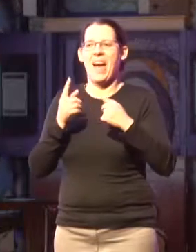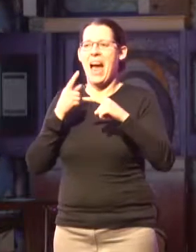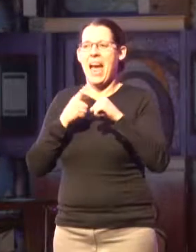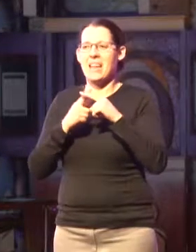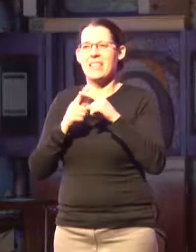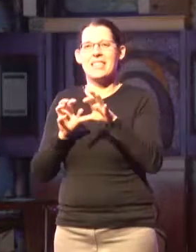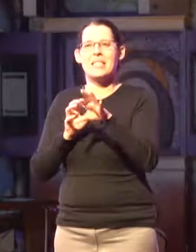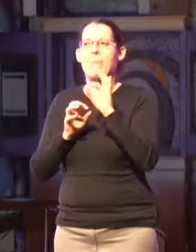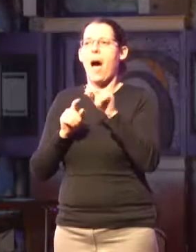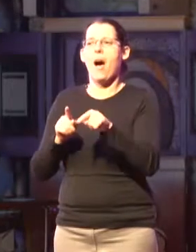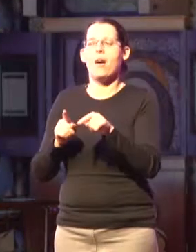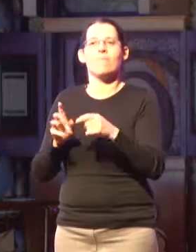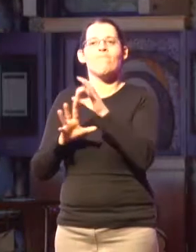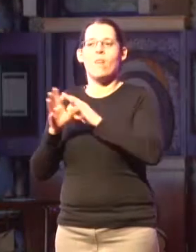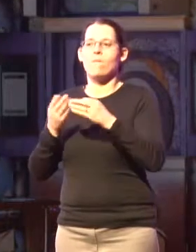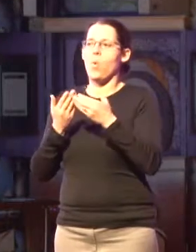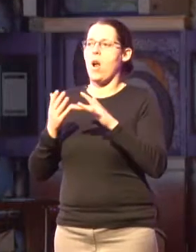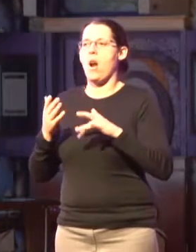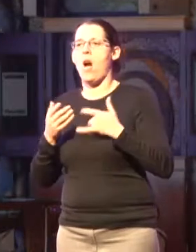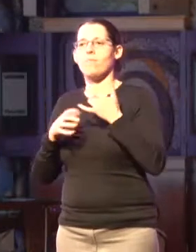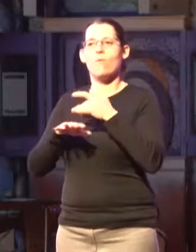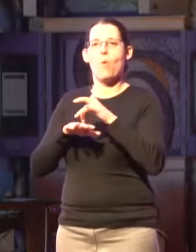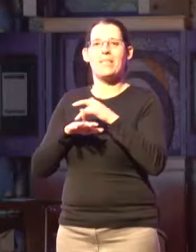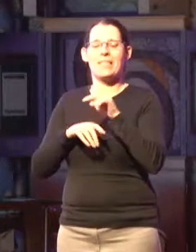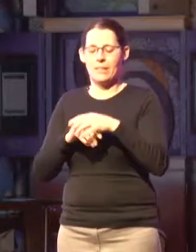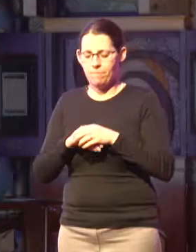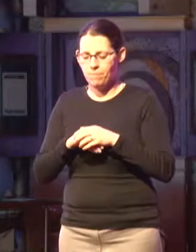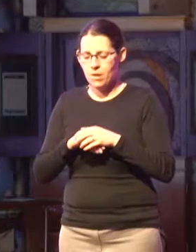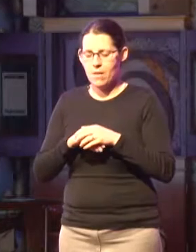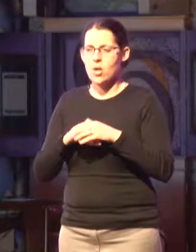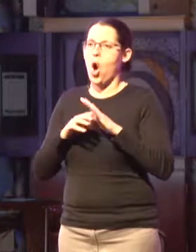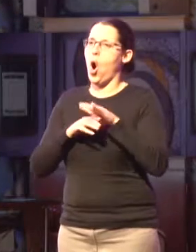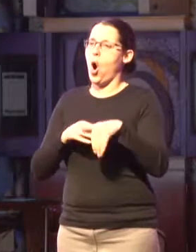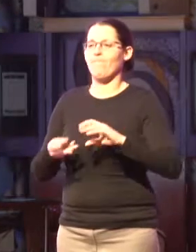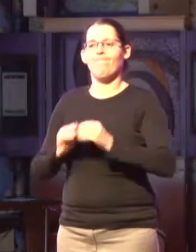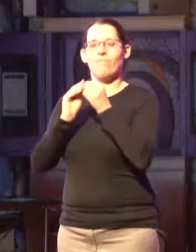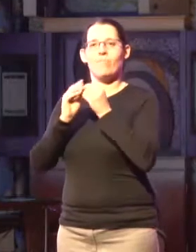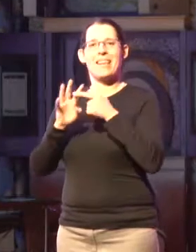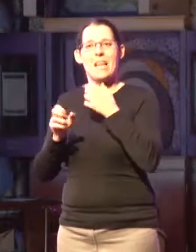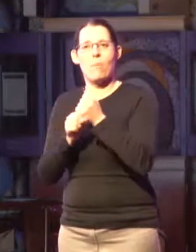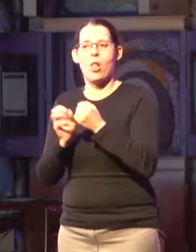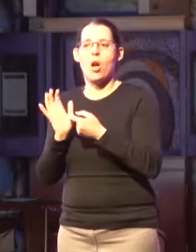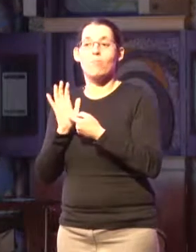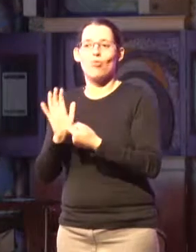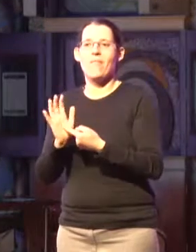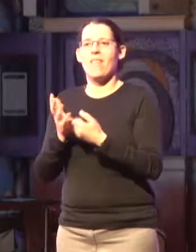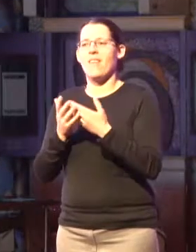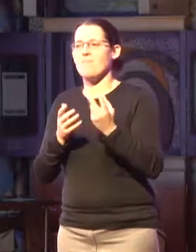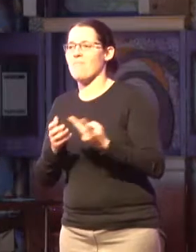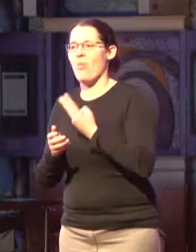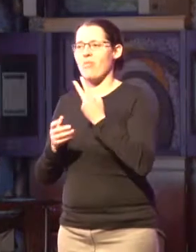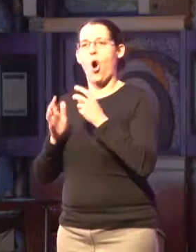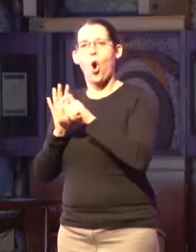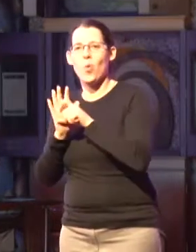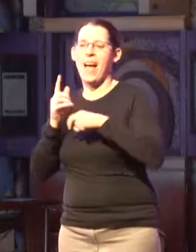improvisation and live performance. It's a homegrown example of how code and creativity can be combined in a